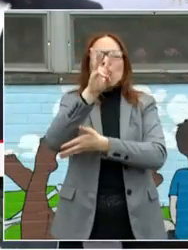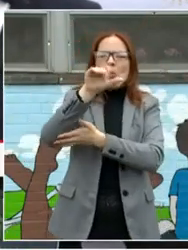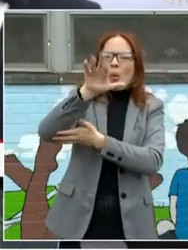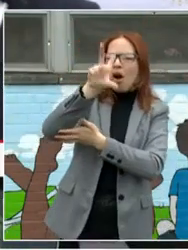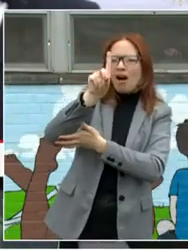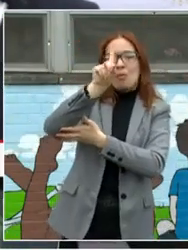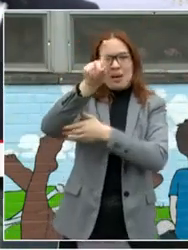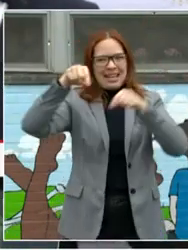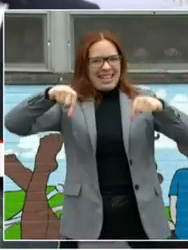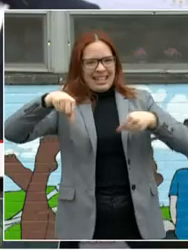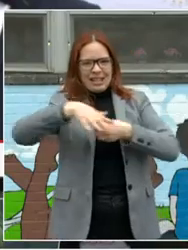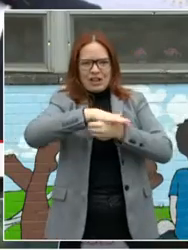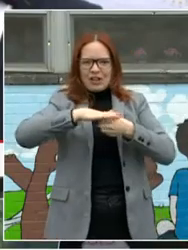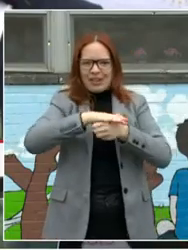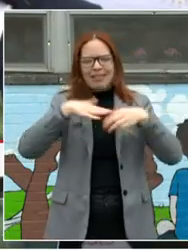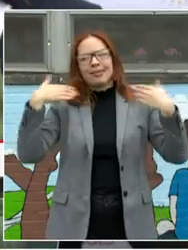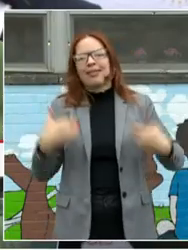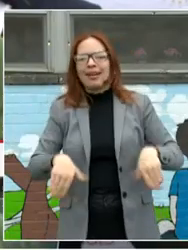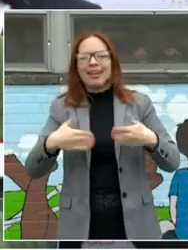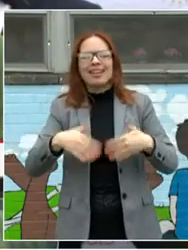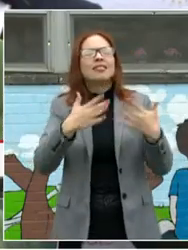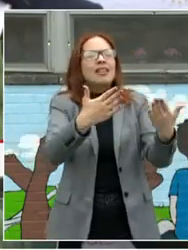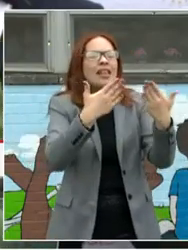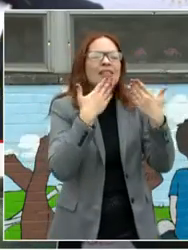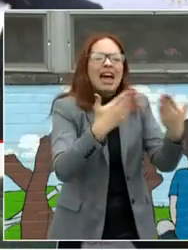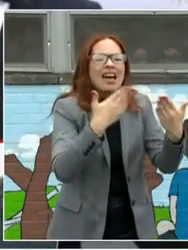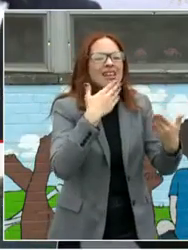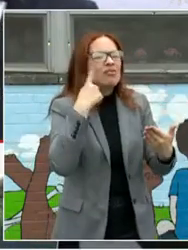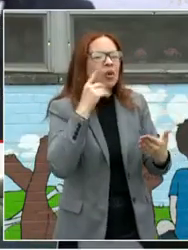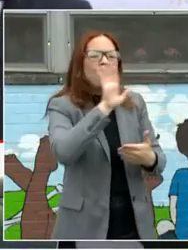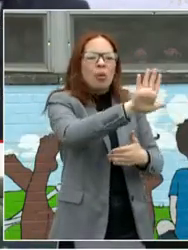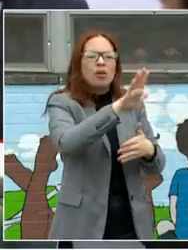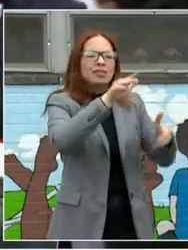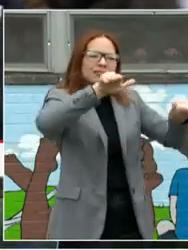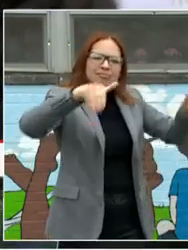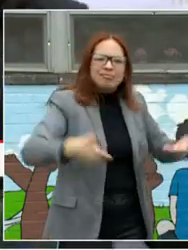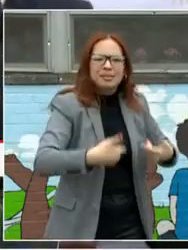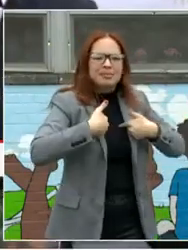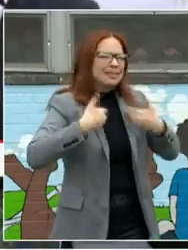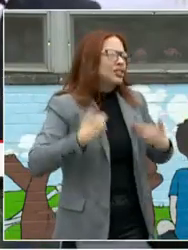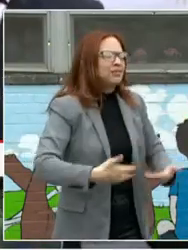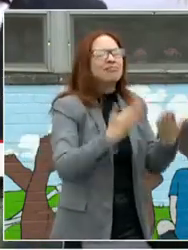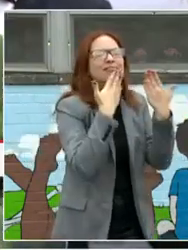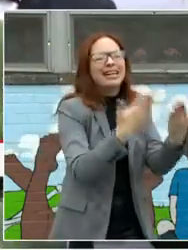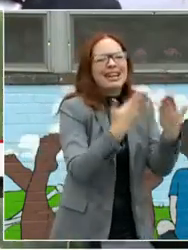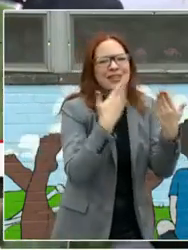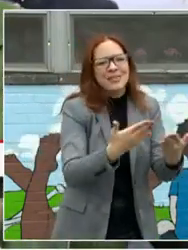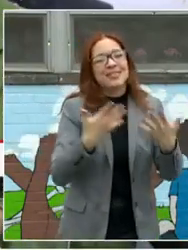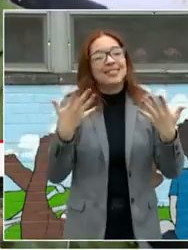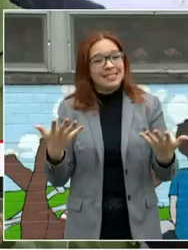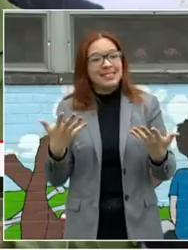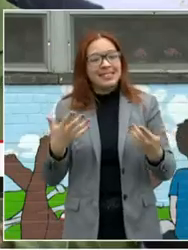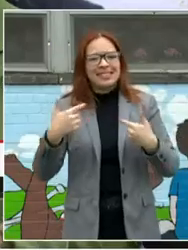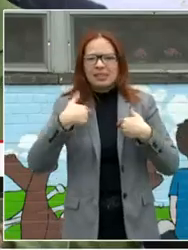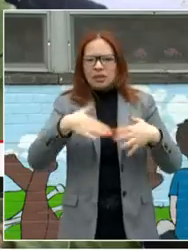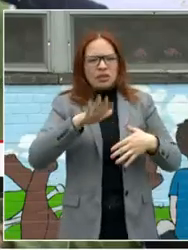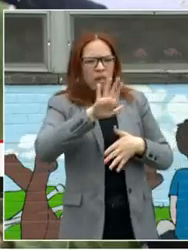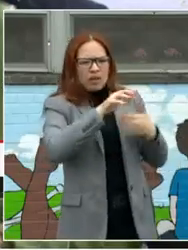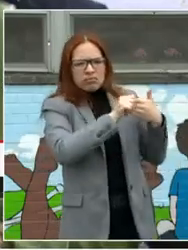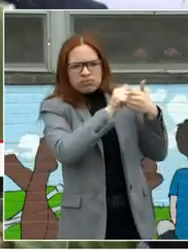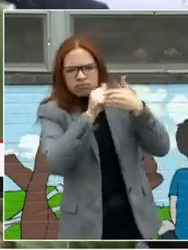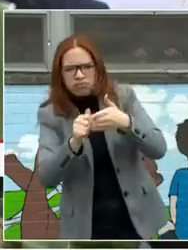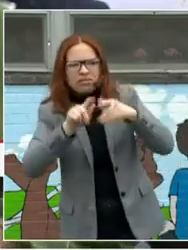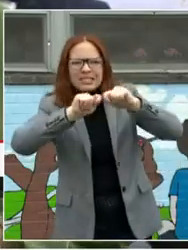I want to thank Chanel for that introduction and thank the entire leadership team of the